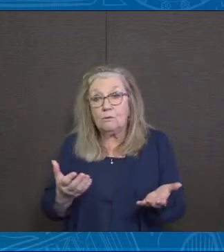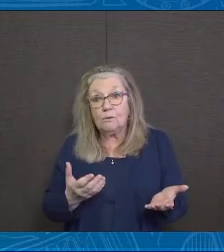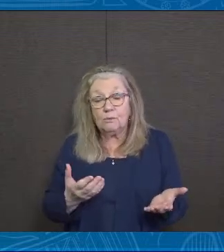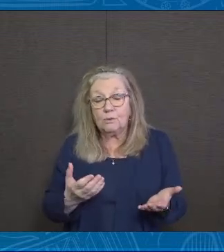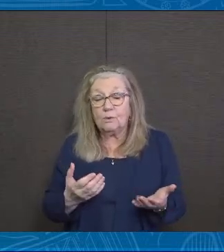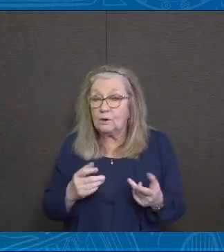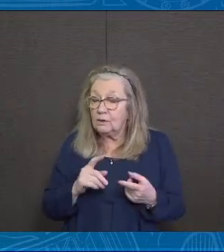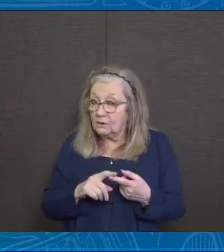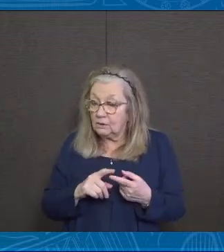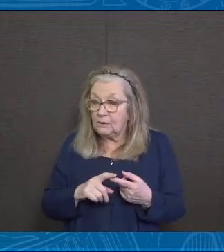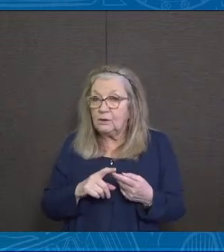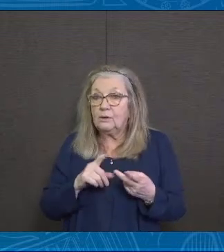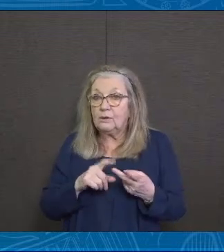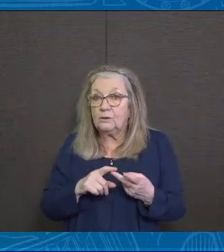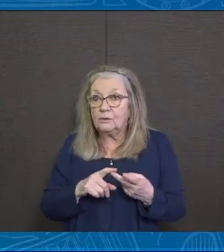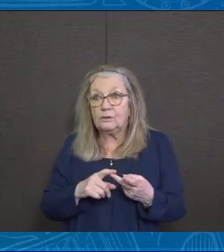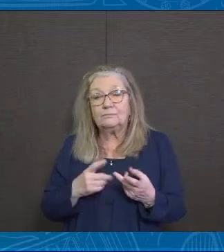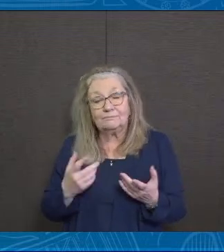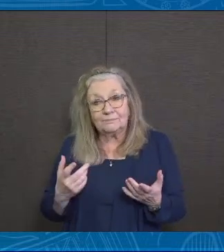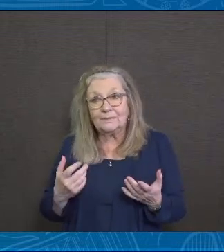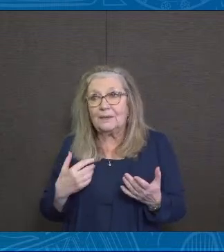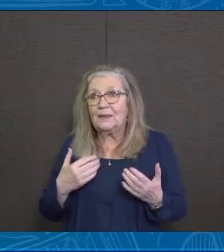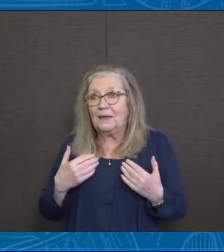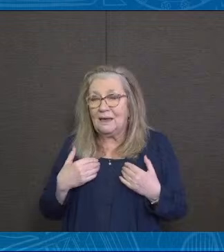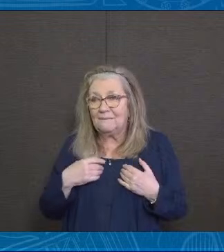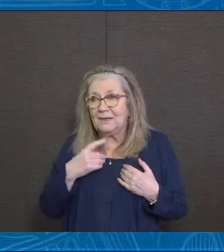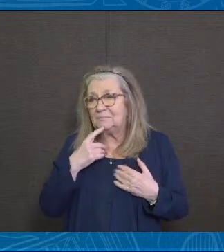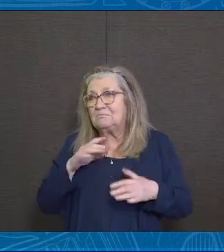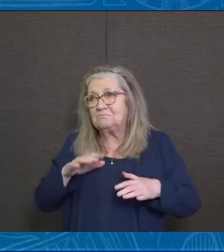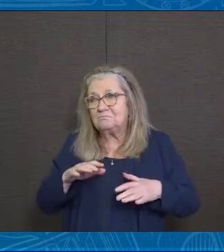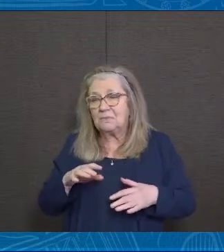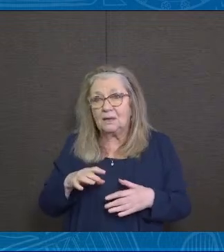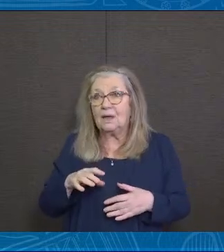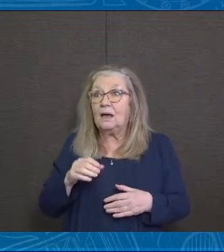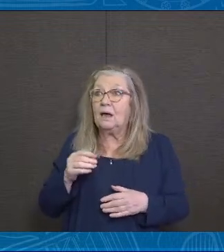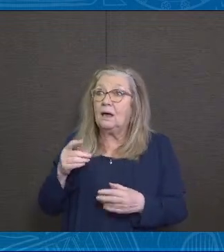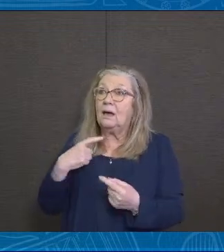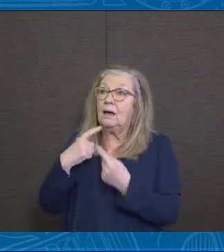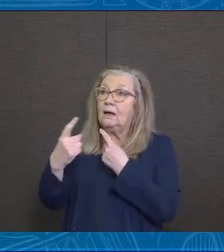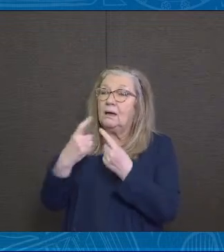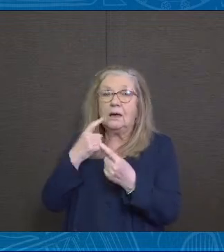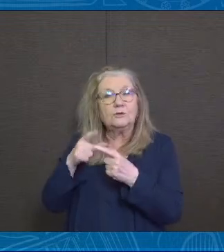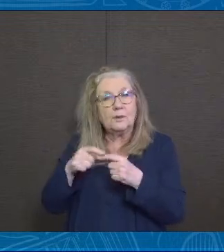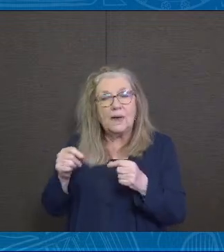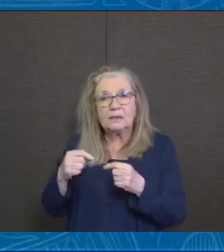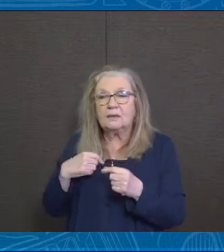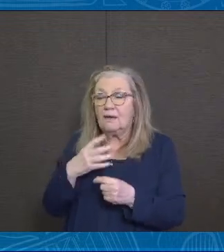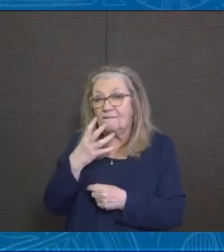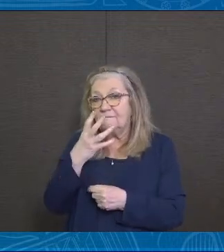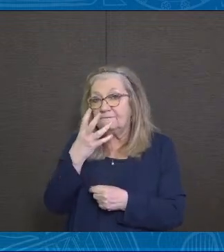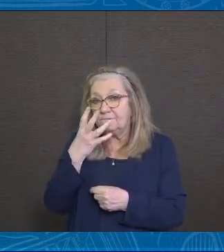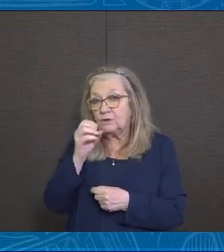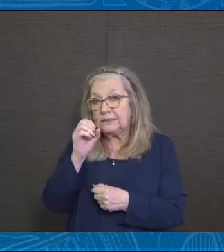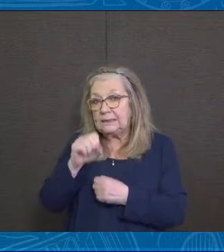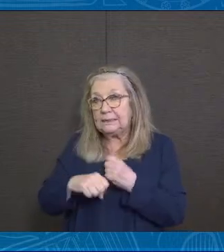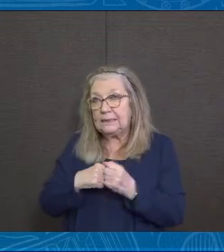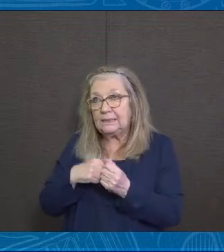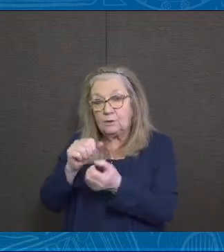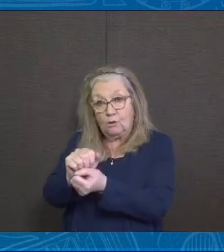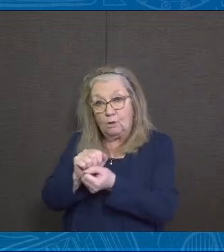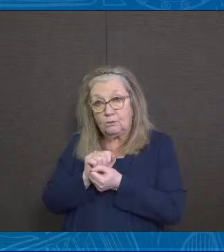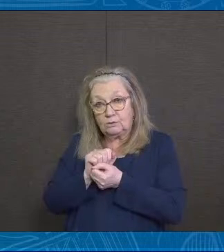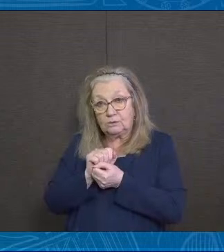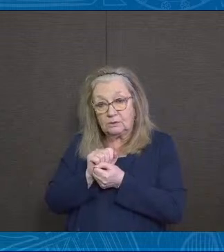it's highly concessional resources at 40 years loan term, including 10 years grace